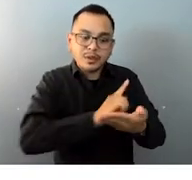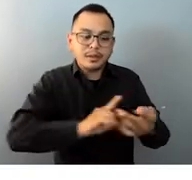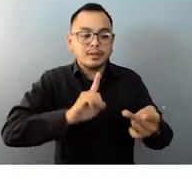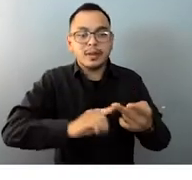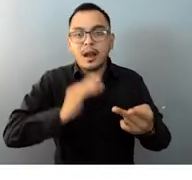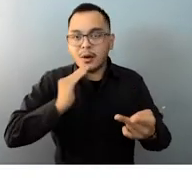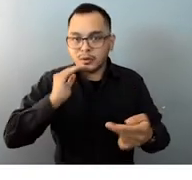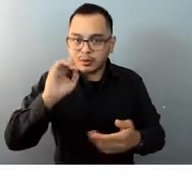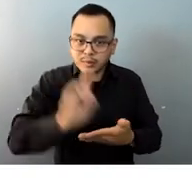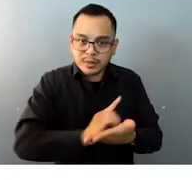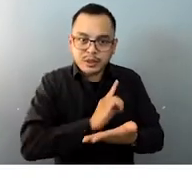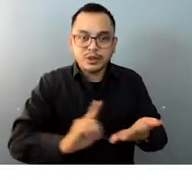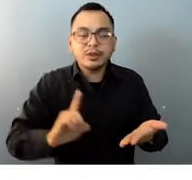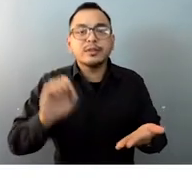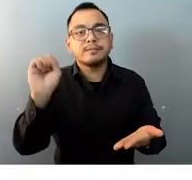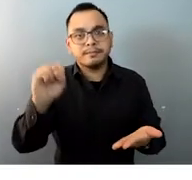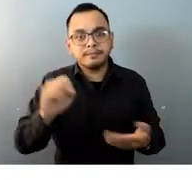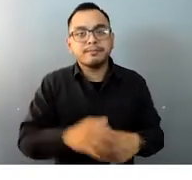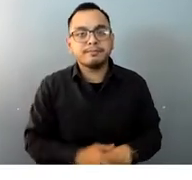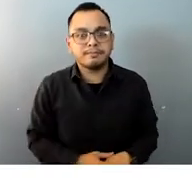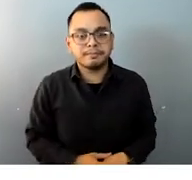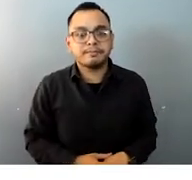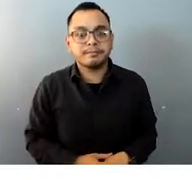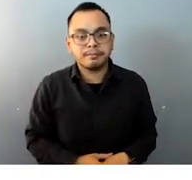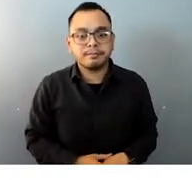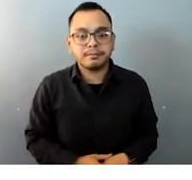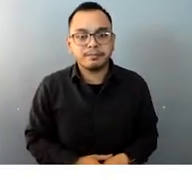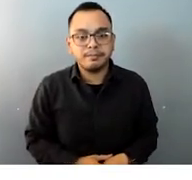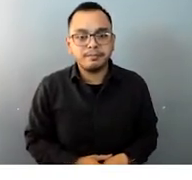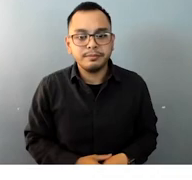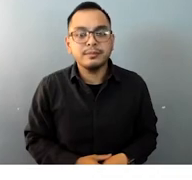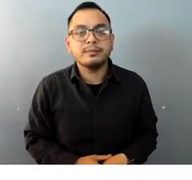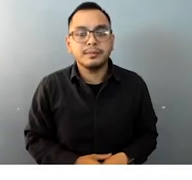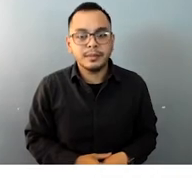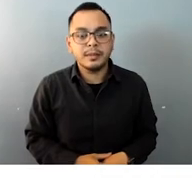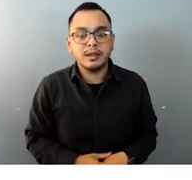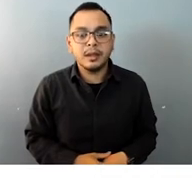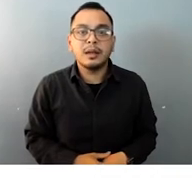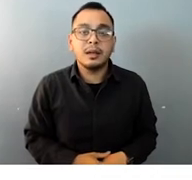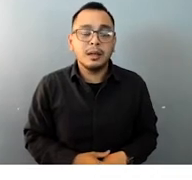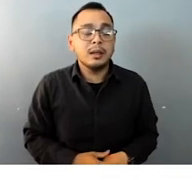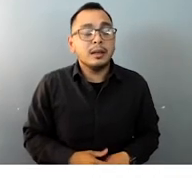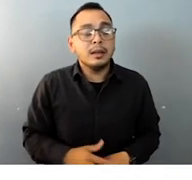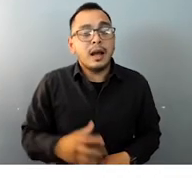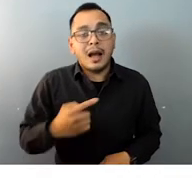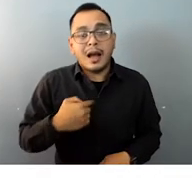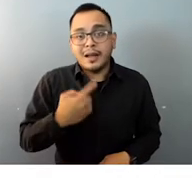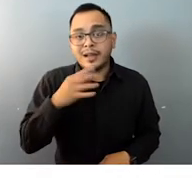yes. Employment discrimination, housing discrimination. Yeah,